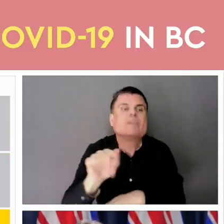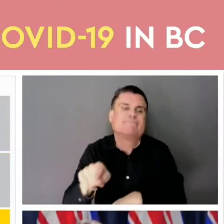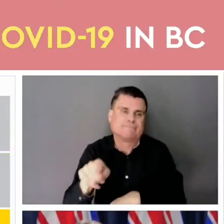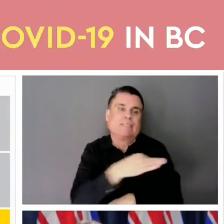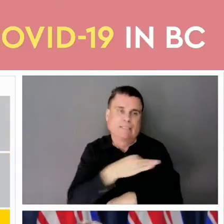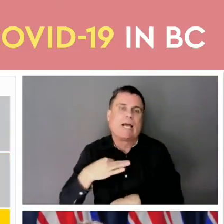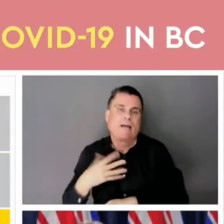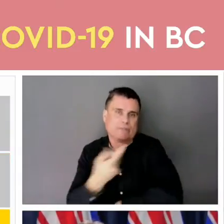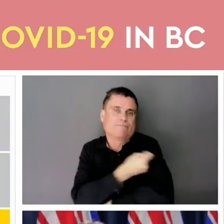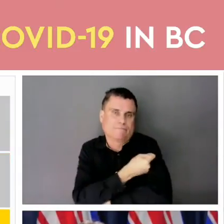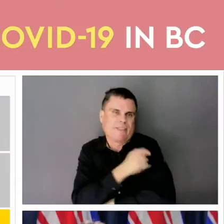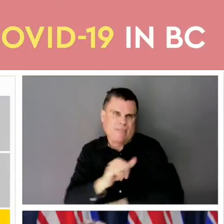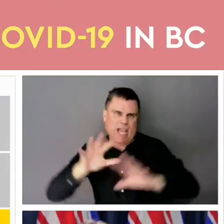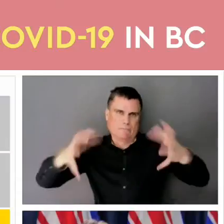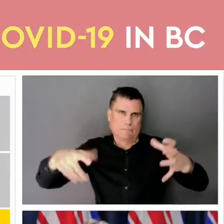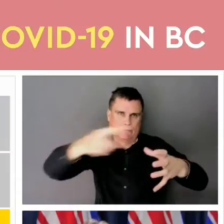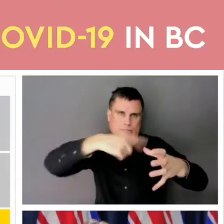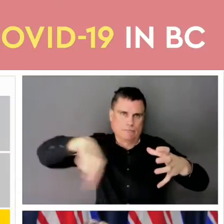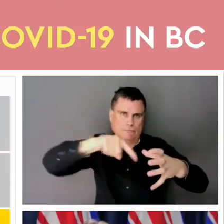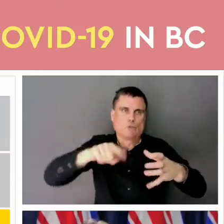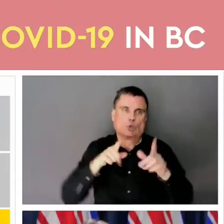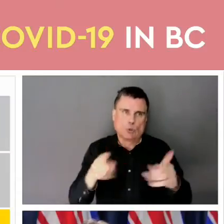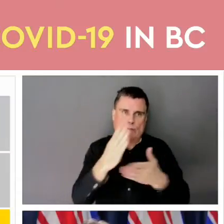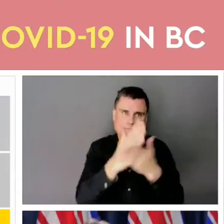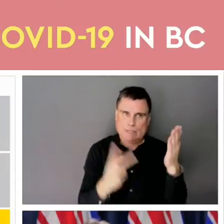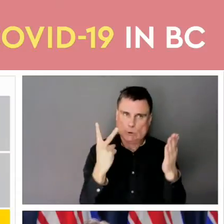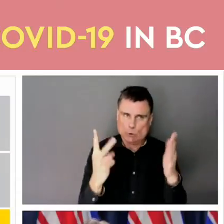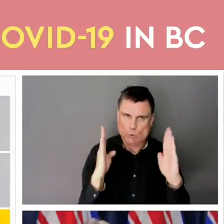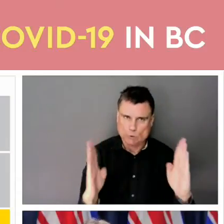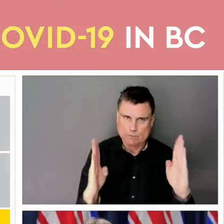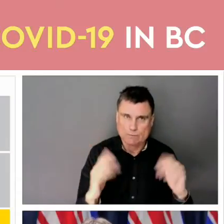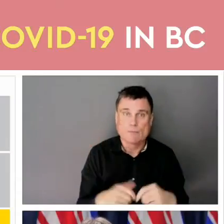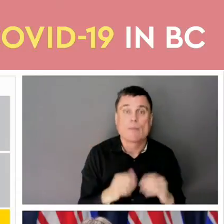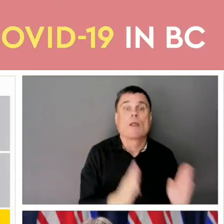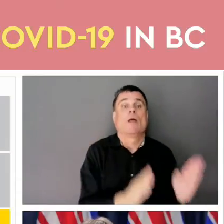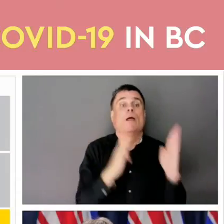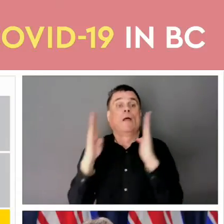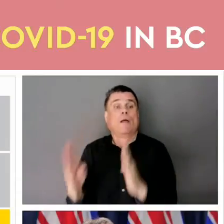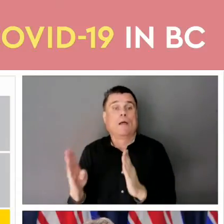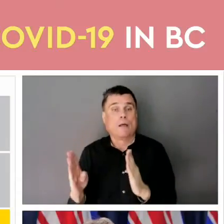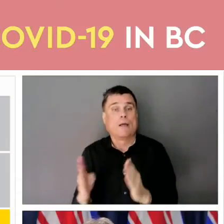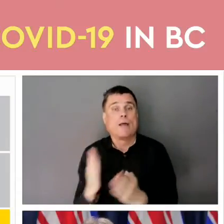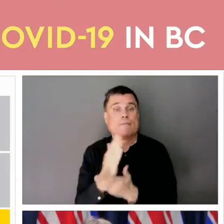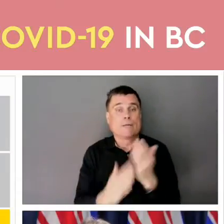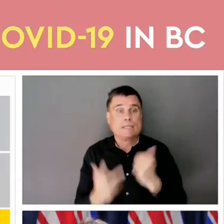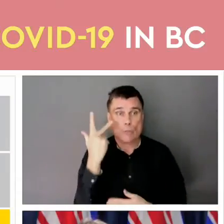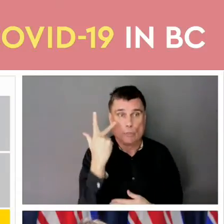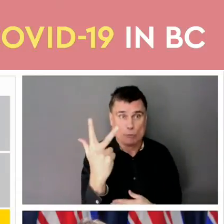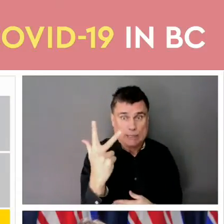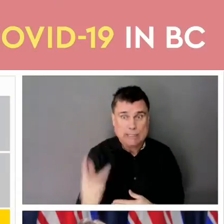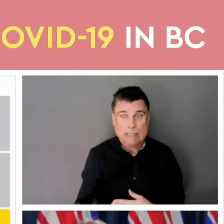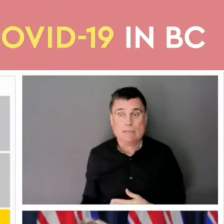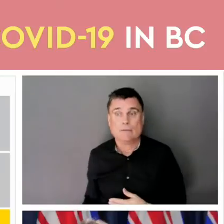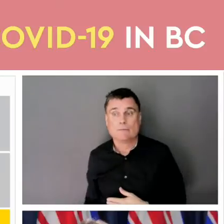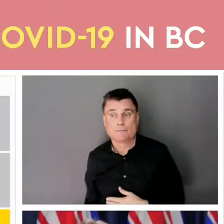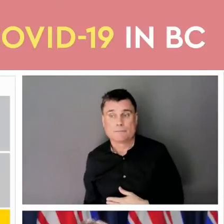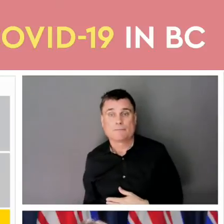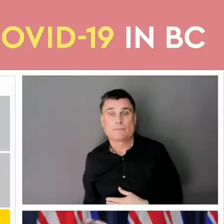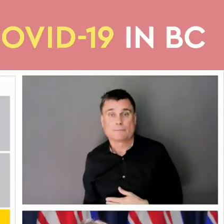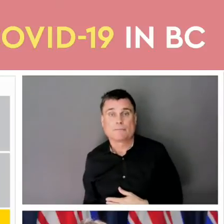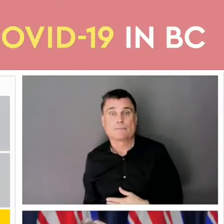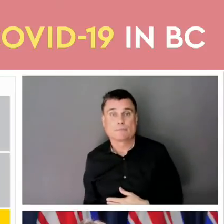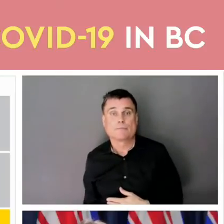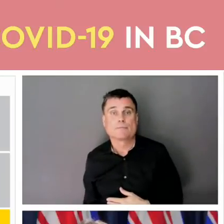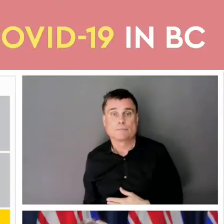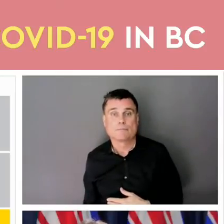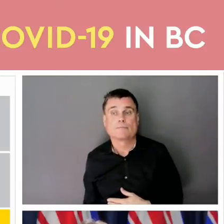two. Moving on to phase three, this is when we will start to broaden our reach into the general population.